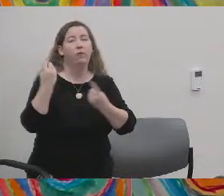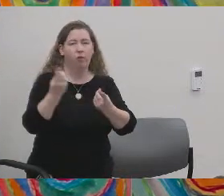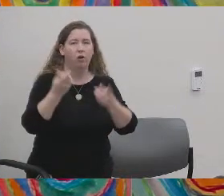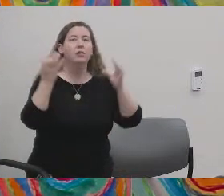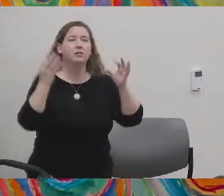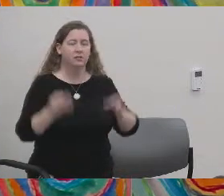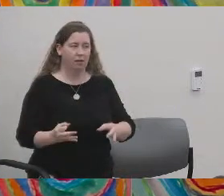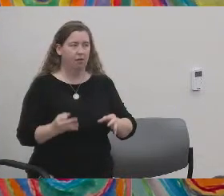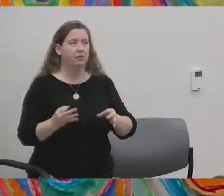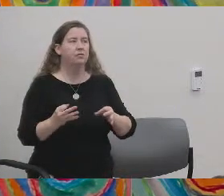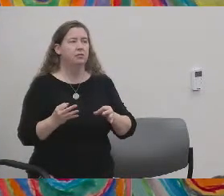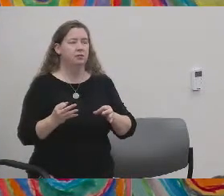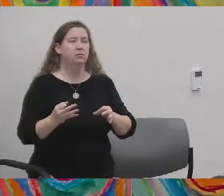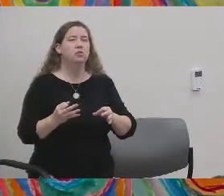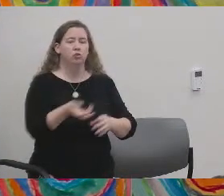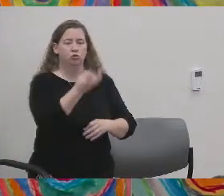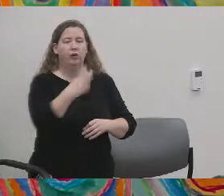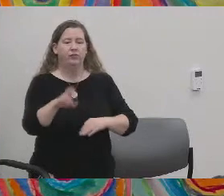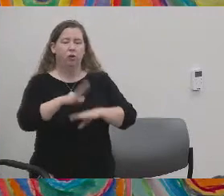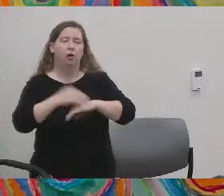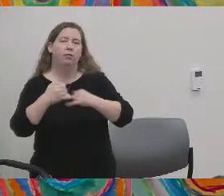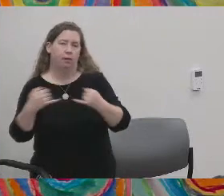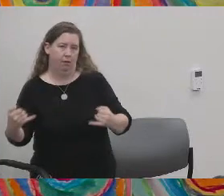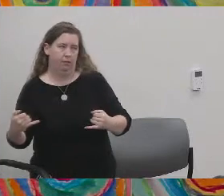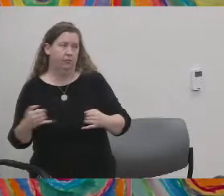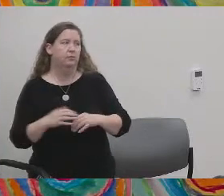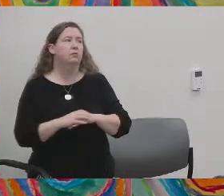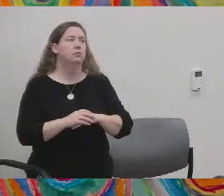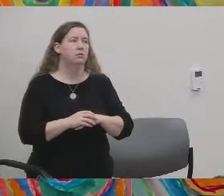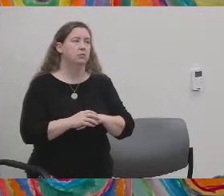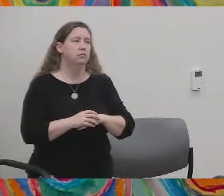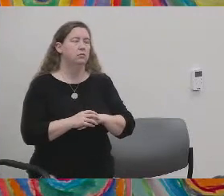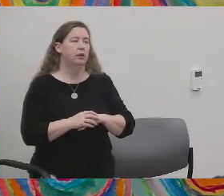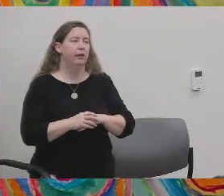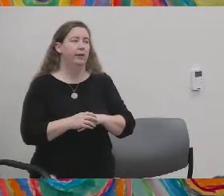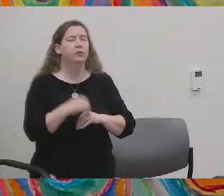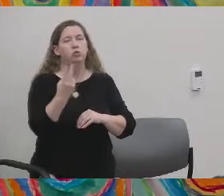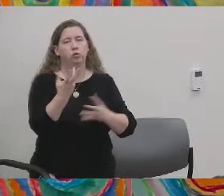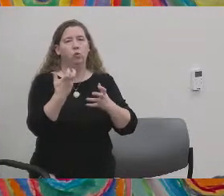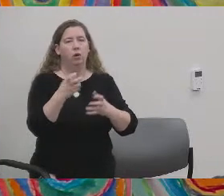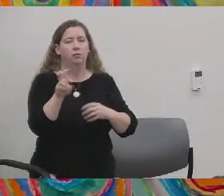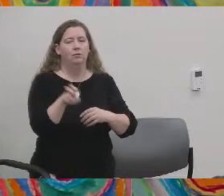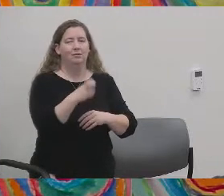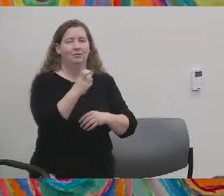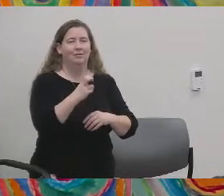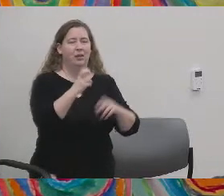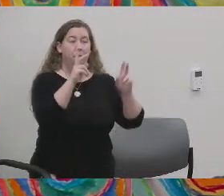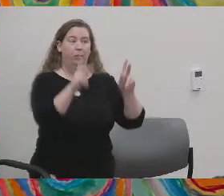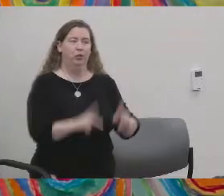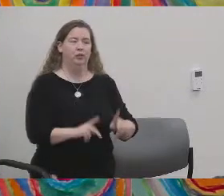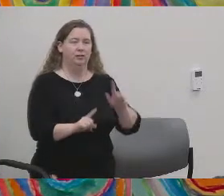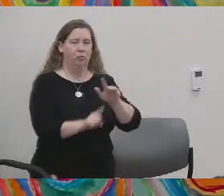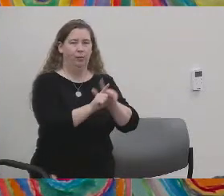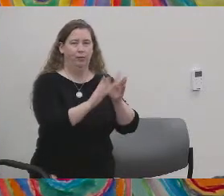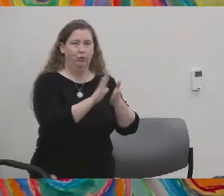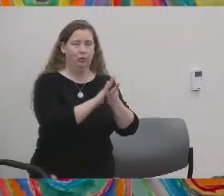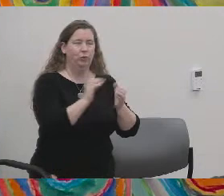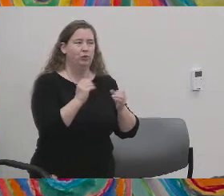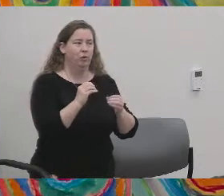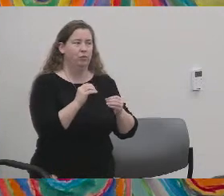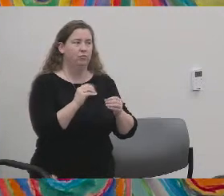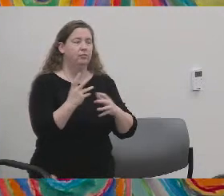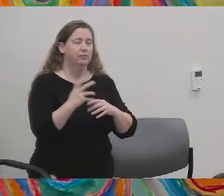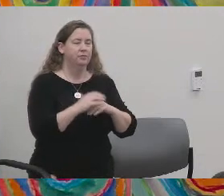chosen to go to Eagle Online, and only 2 to move to in-person. So that really got skewed mostly by the 12th